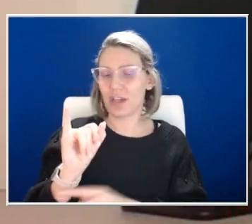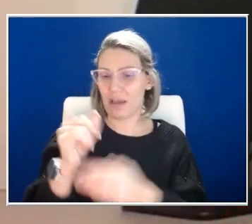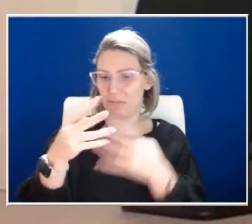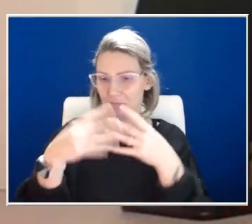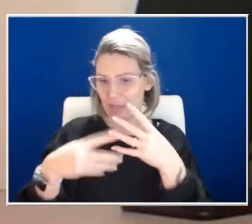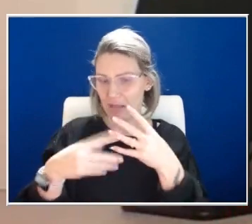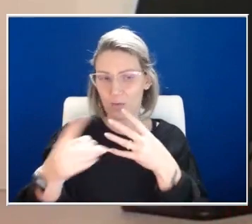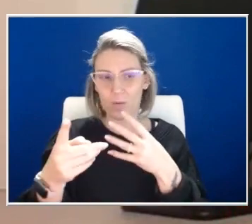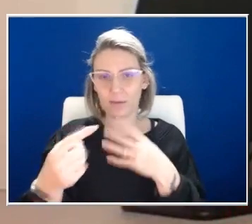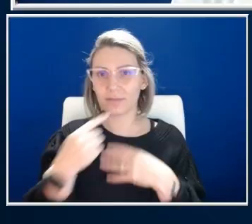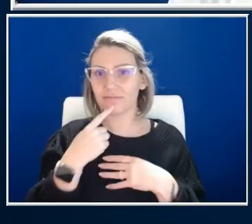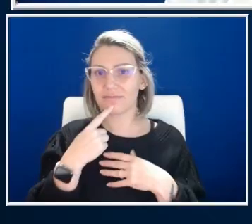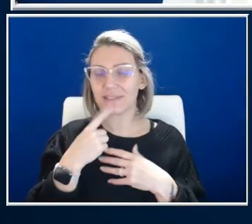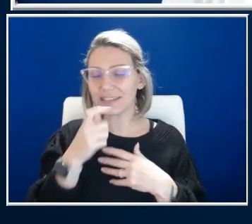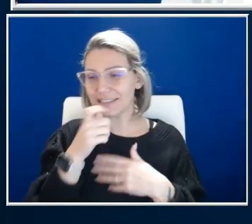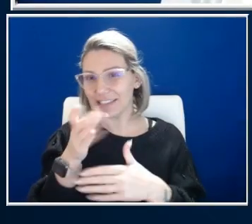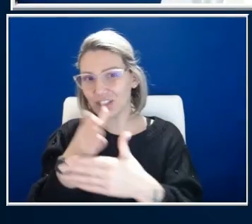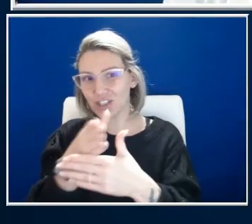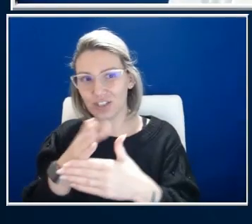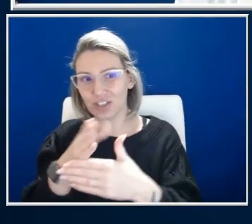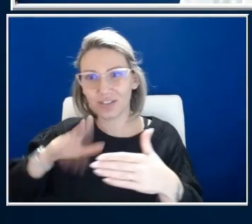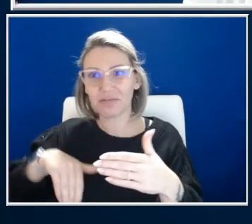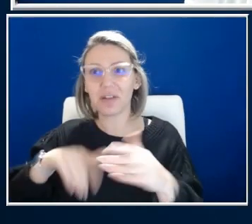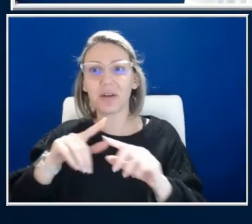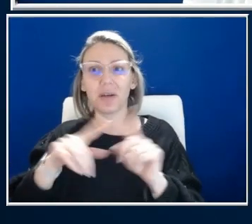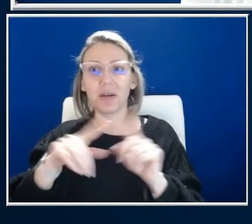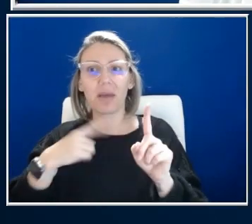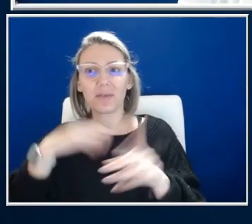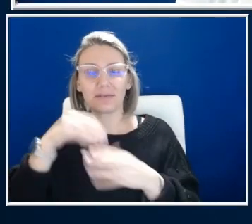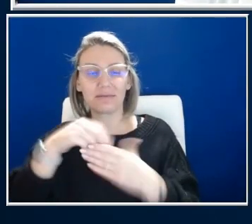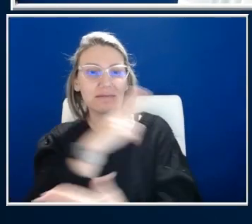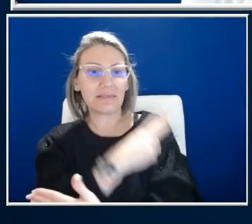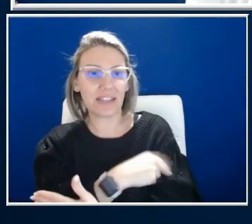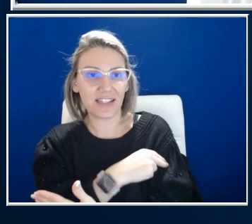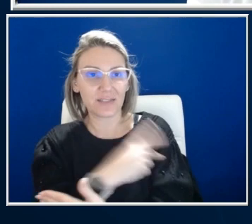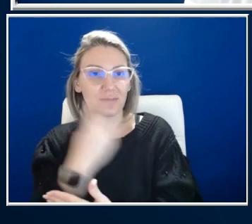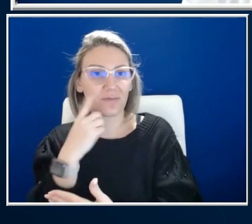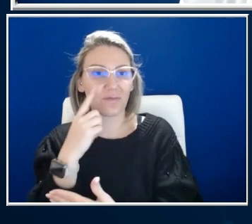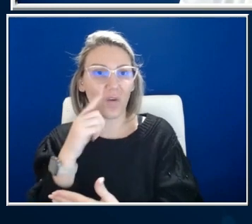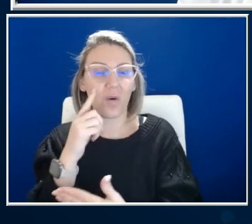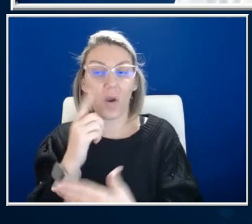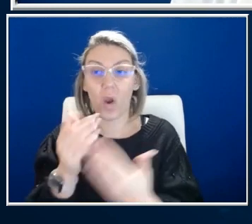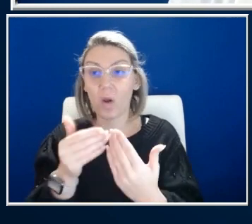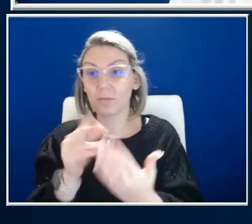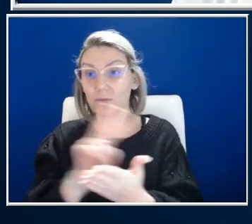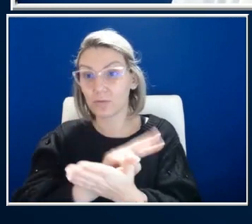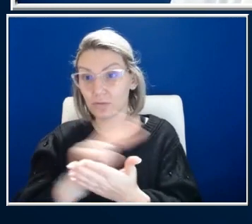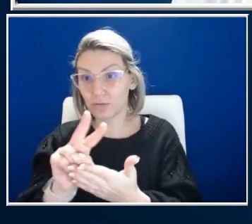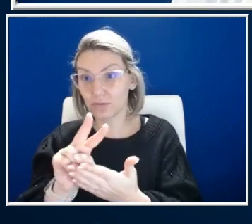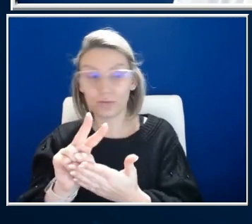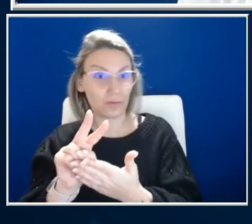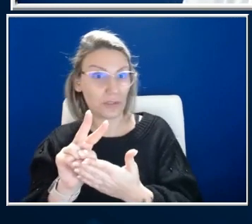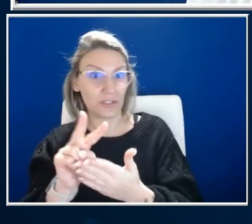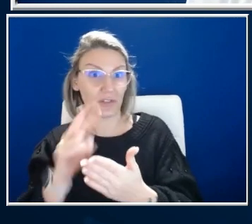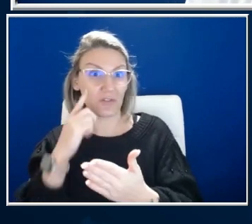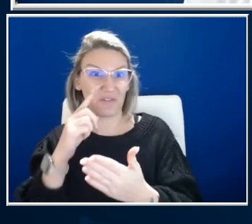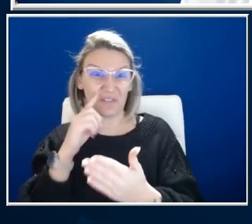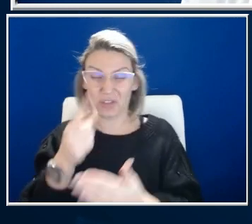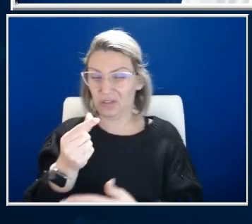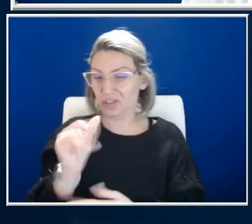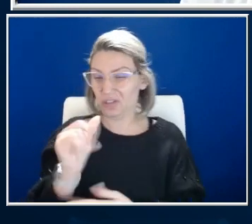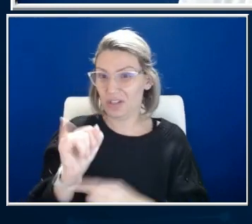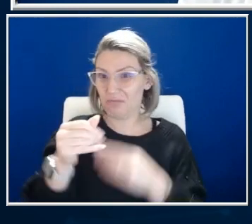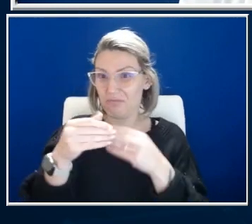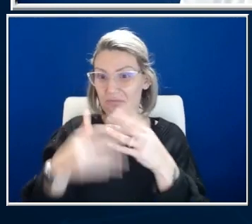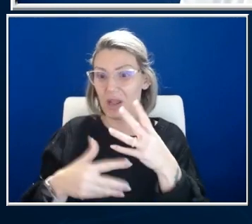Dr. Alcas-Pouls didn't share is that I was in the hospital for almost 2 weeks with that GI bleed. And when they came